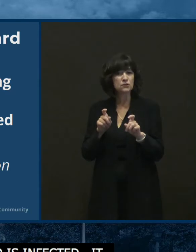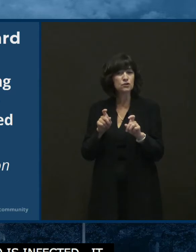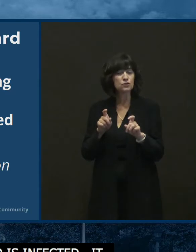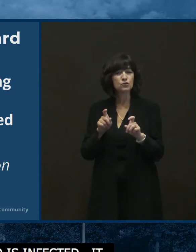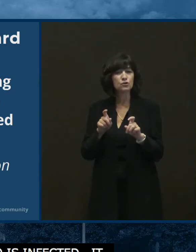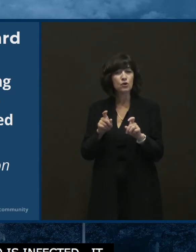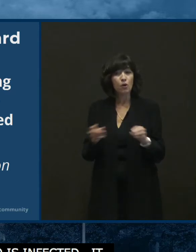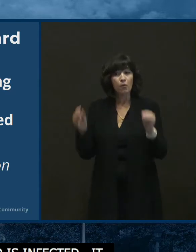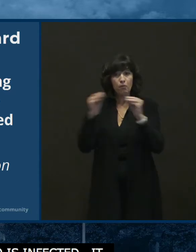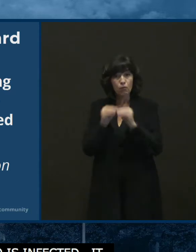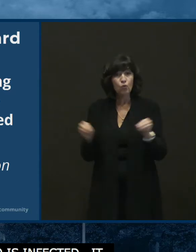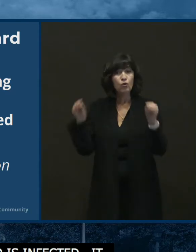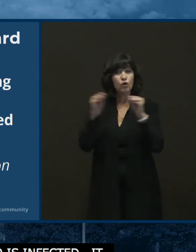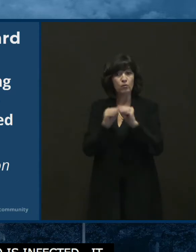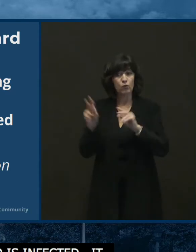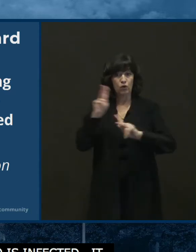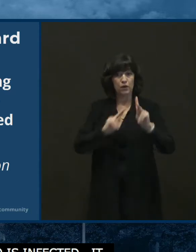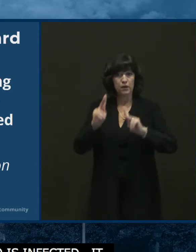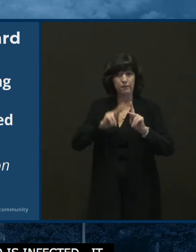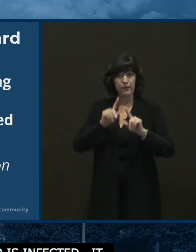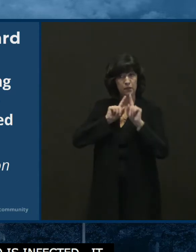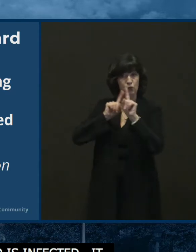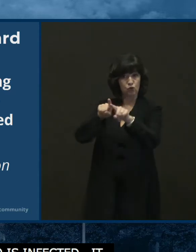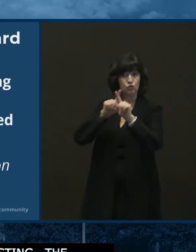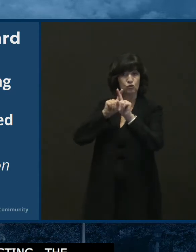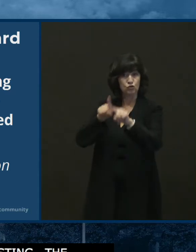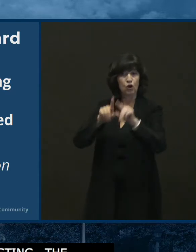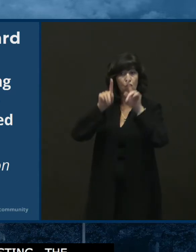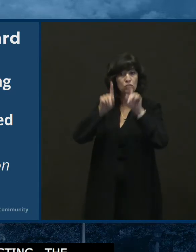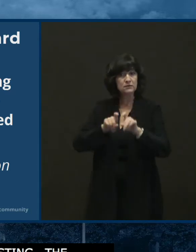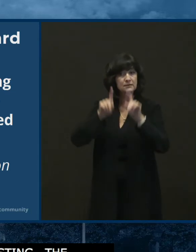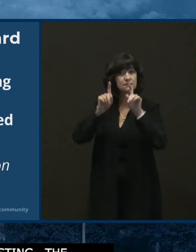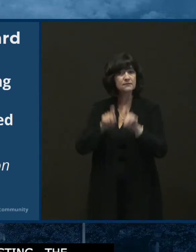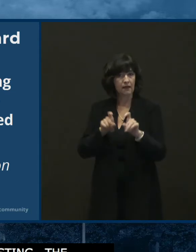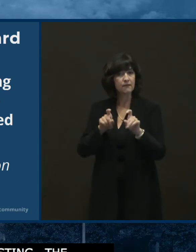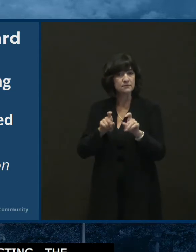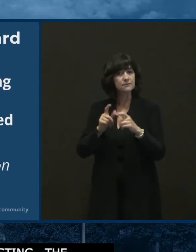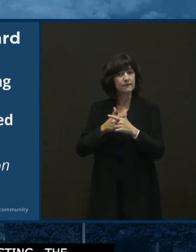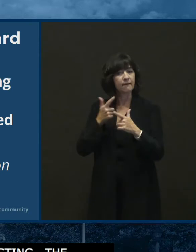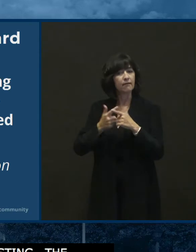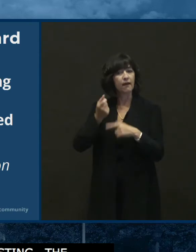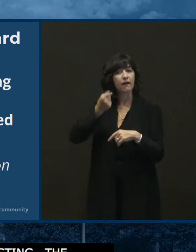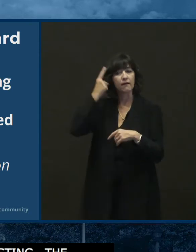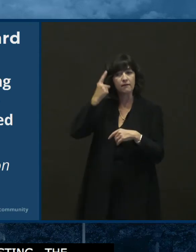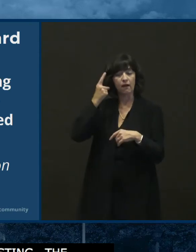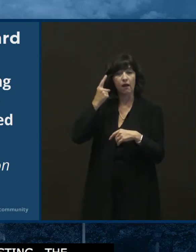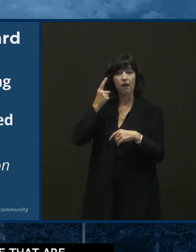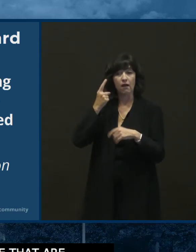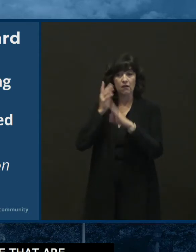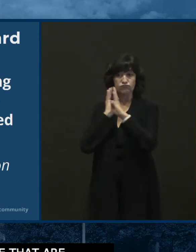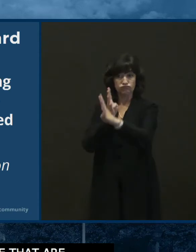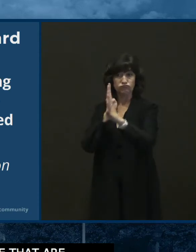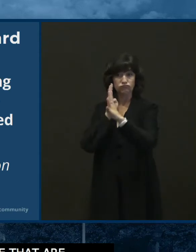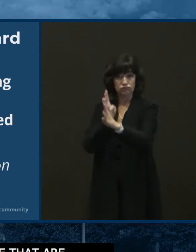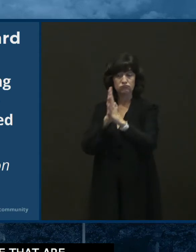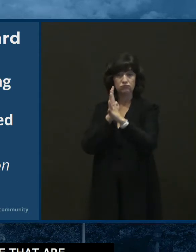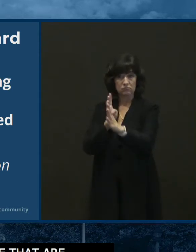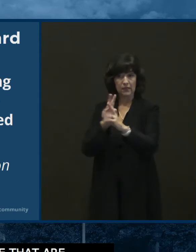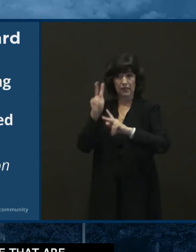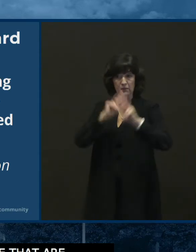people that we get tested, you would expect that number to go lower. The person-based test